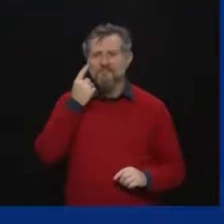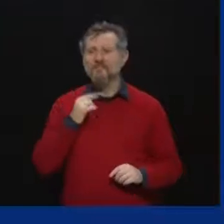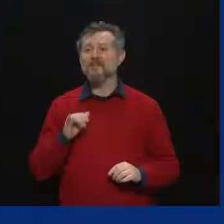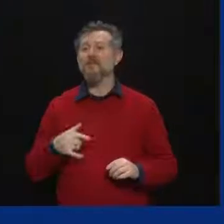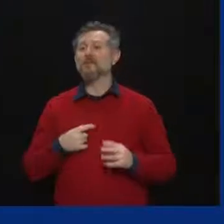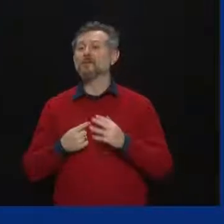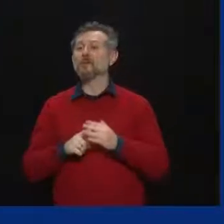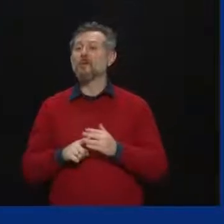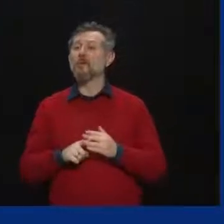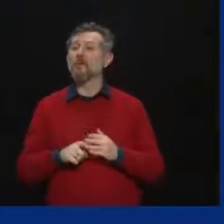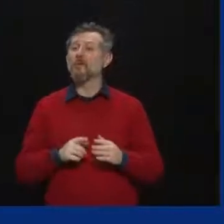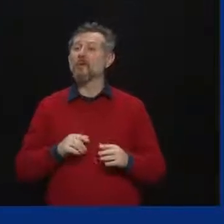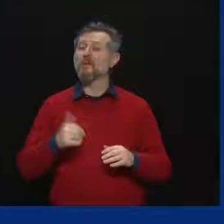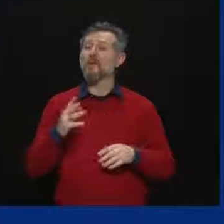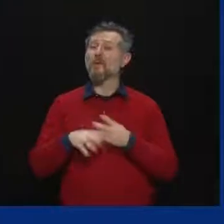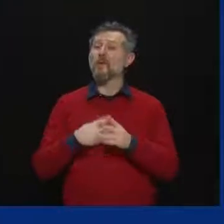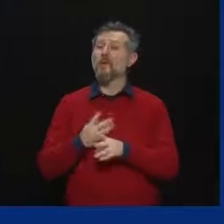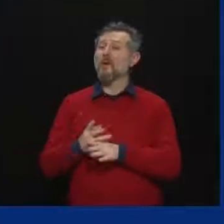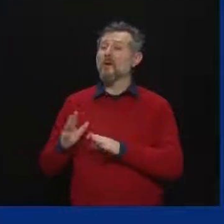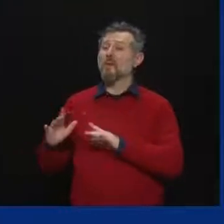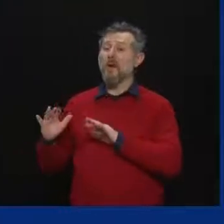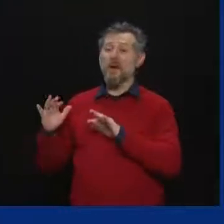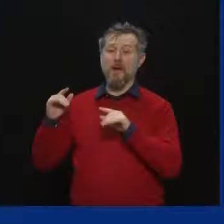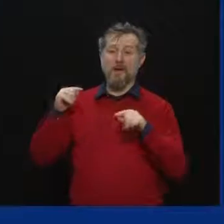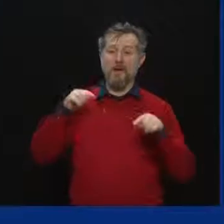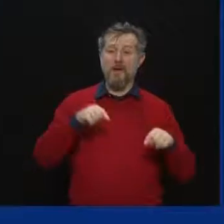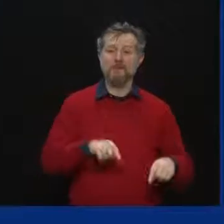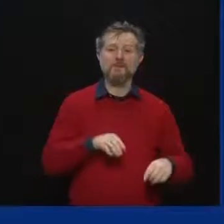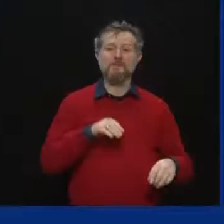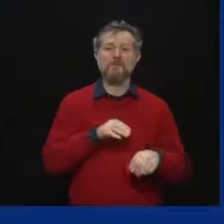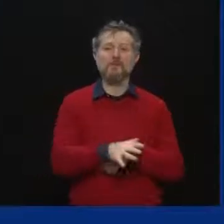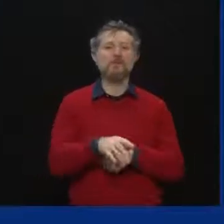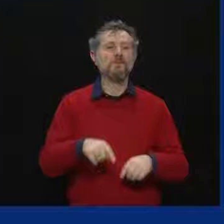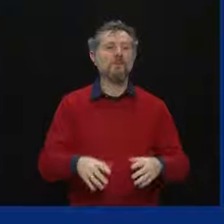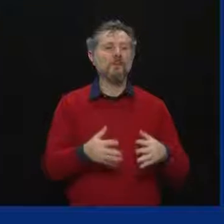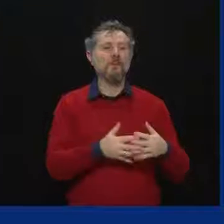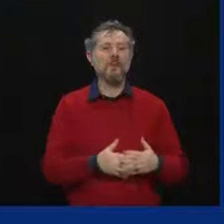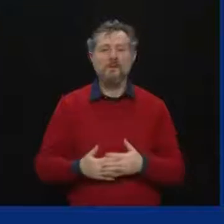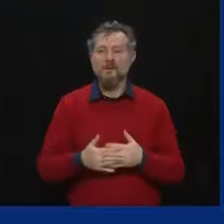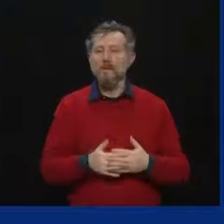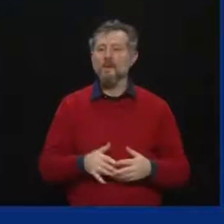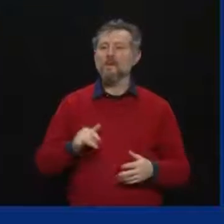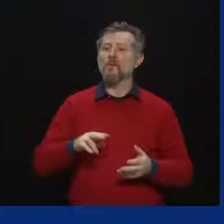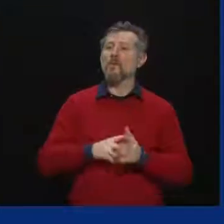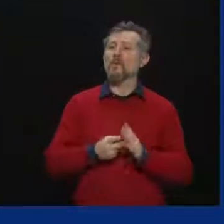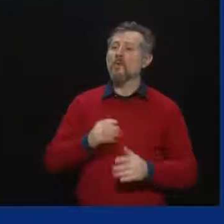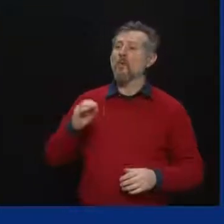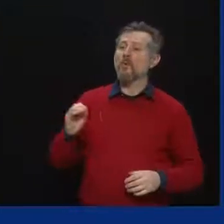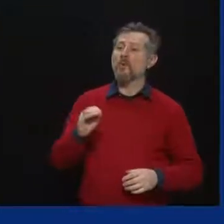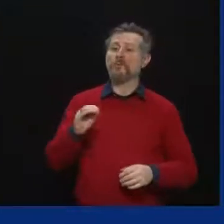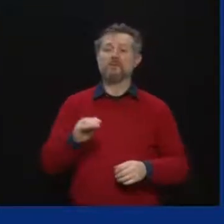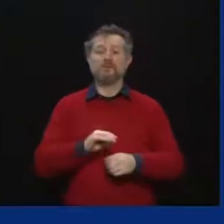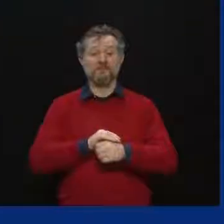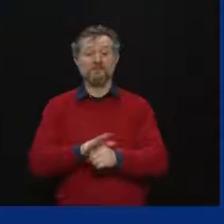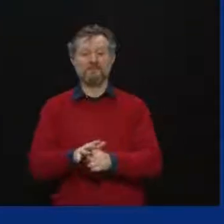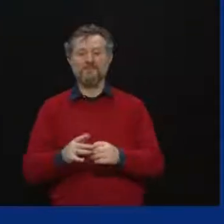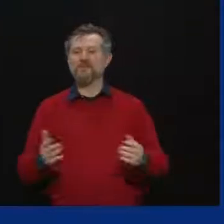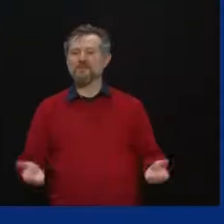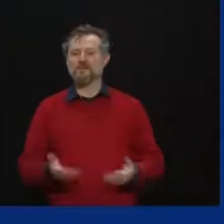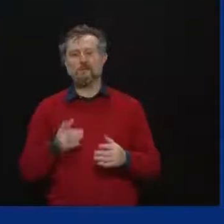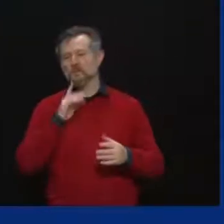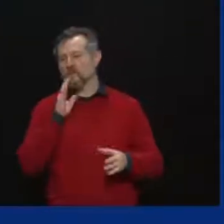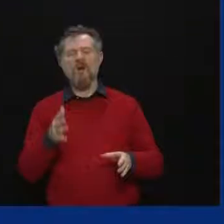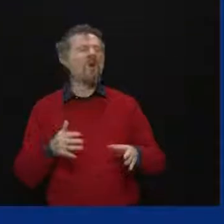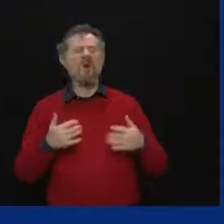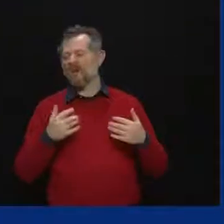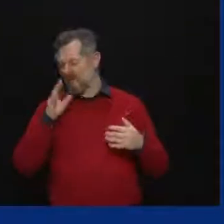seeing all over this country, something that was foreseen once Omicron made its way to this nation, and we knew this was going to be the case. But